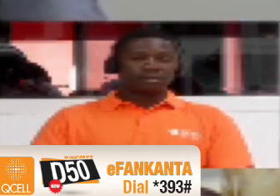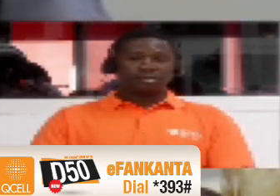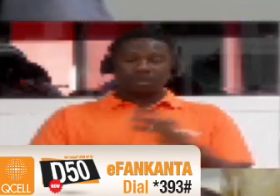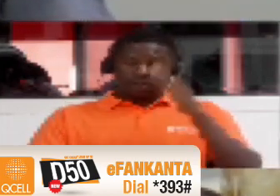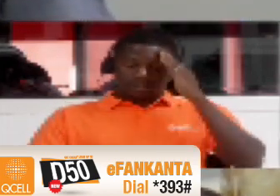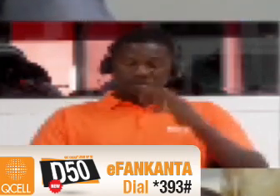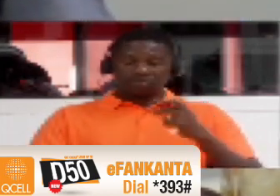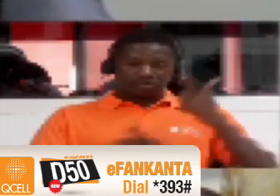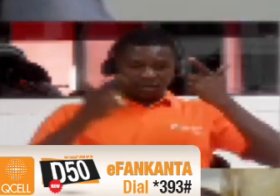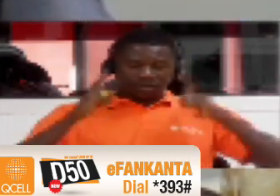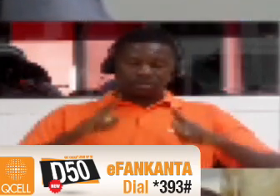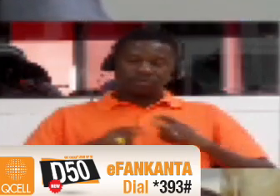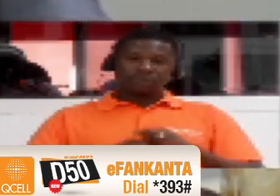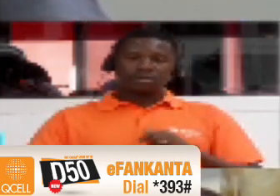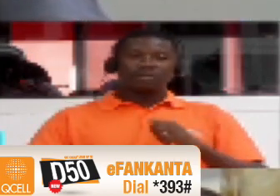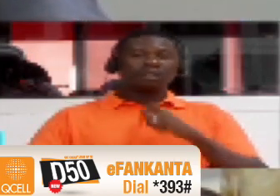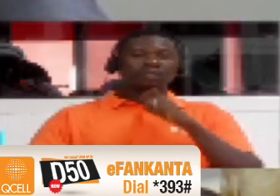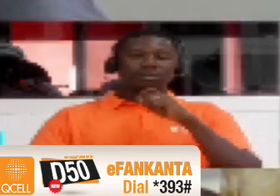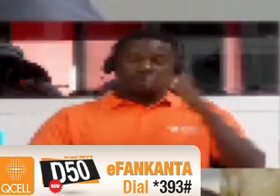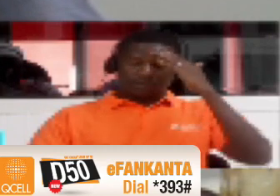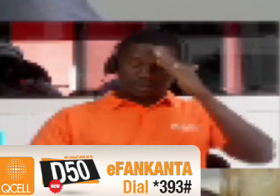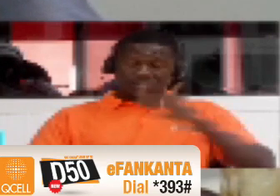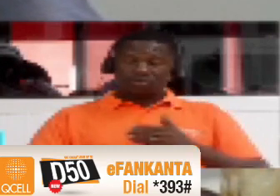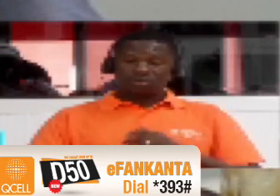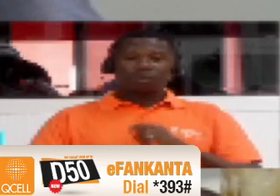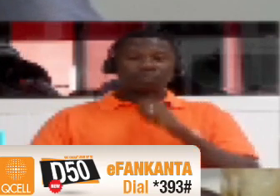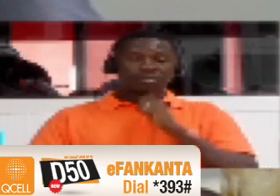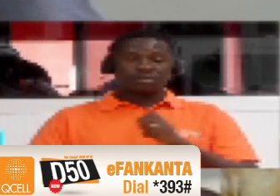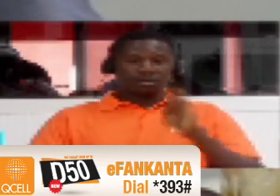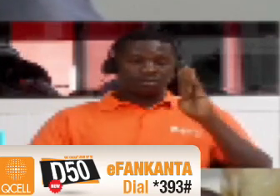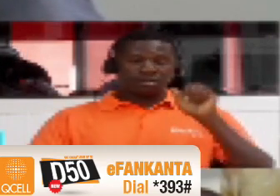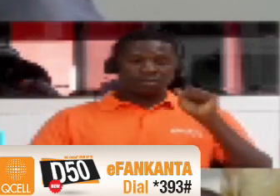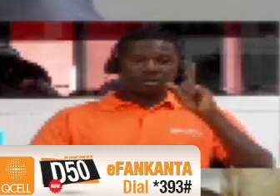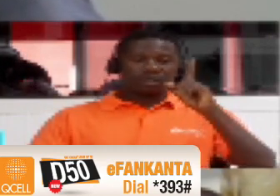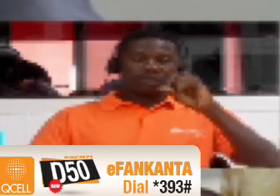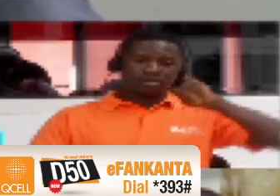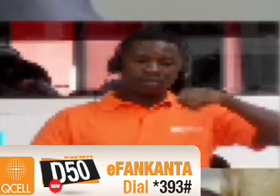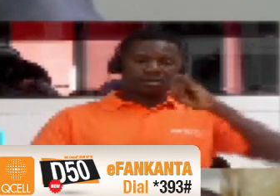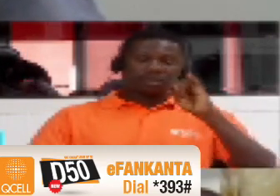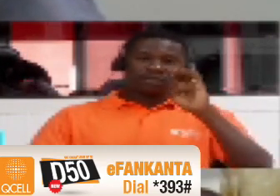Thank you very much, Chairman Council. Thank you, Mr. Badjie. We will take a 30-minute break and come